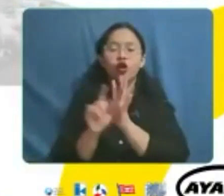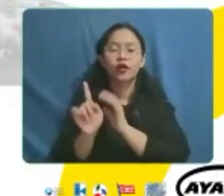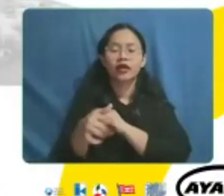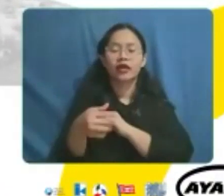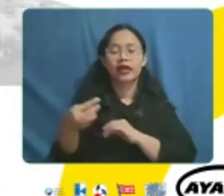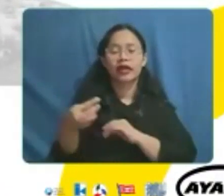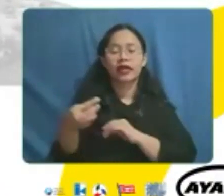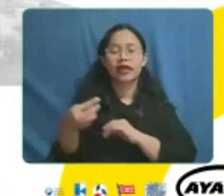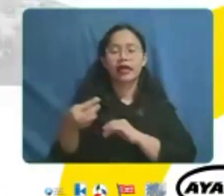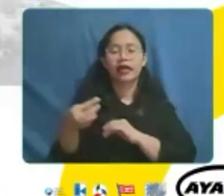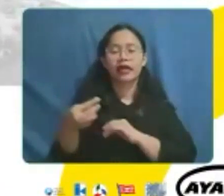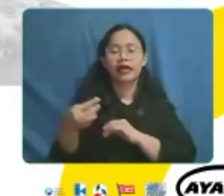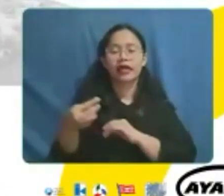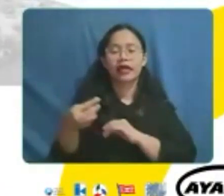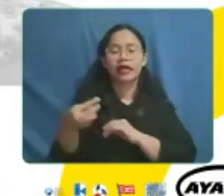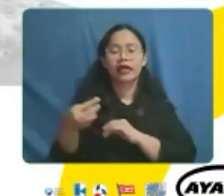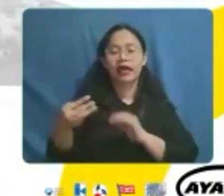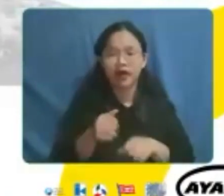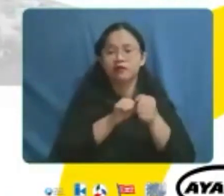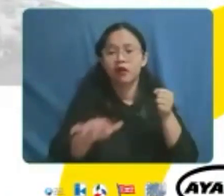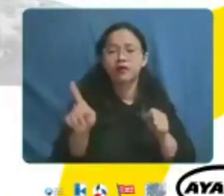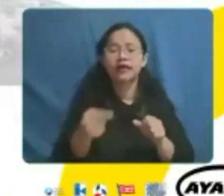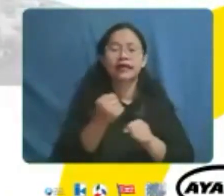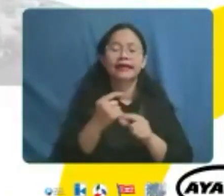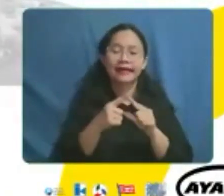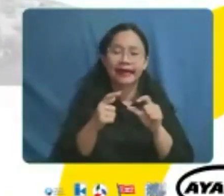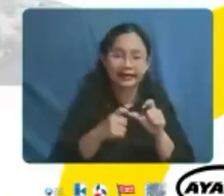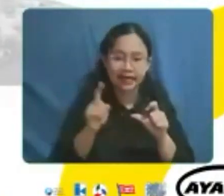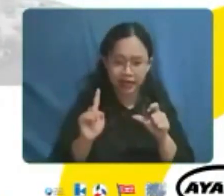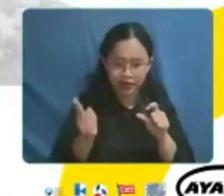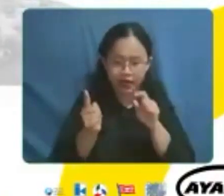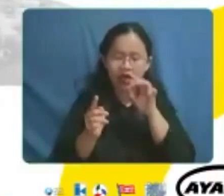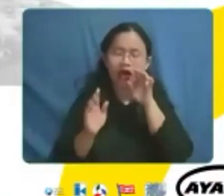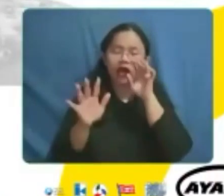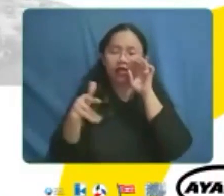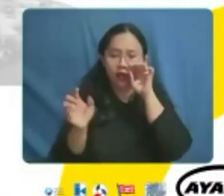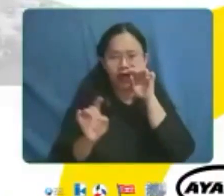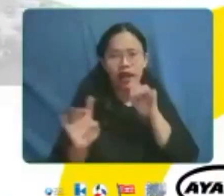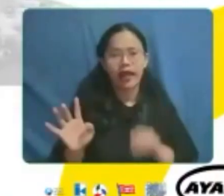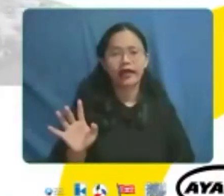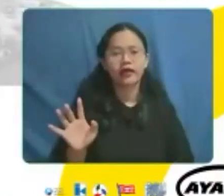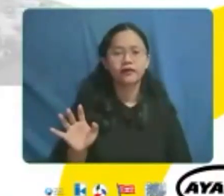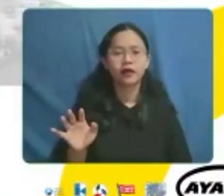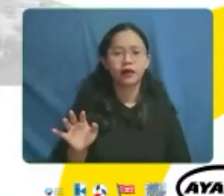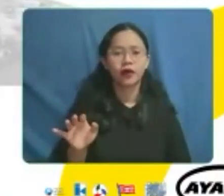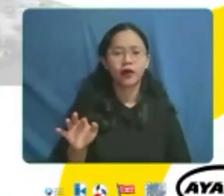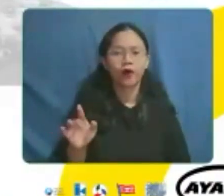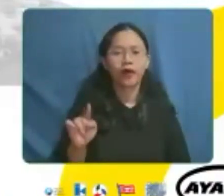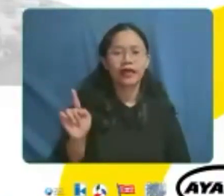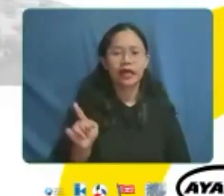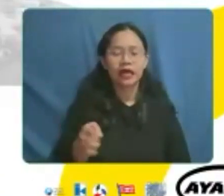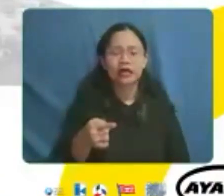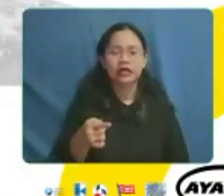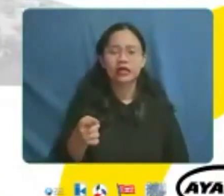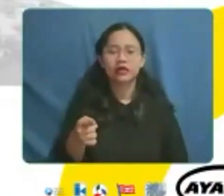Sea salt, which is fine particles found near in the coastal areas, again would be the composition